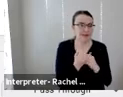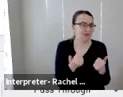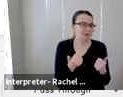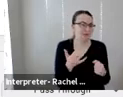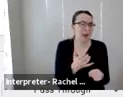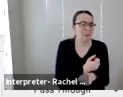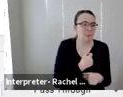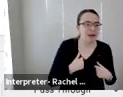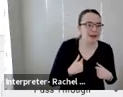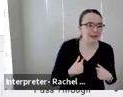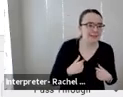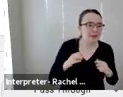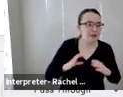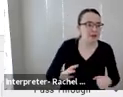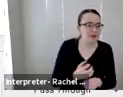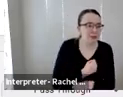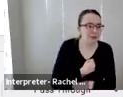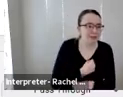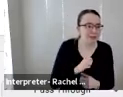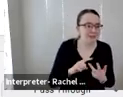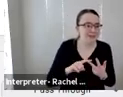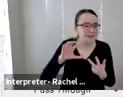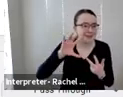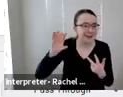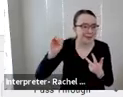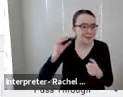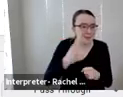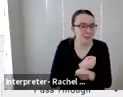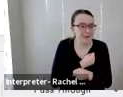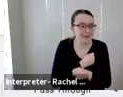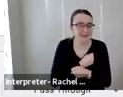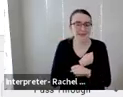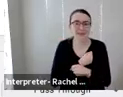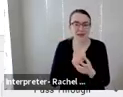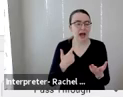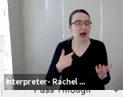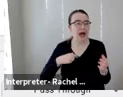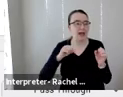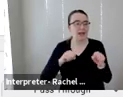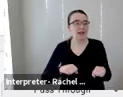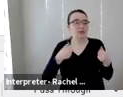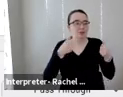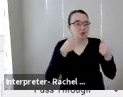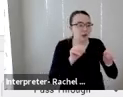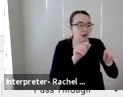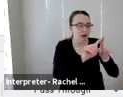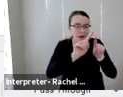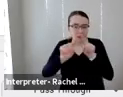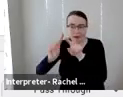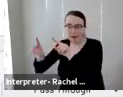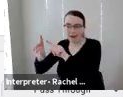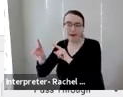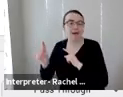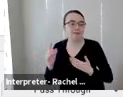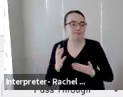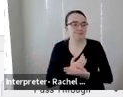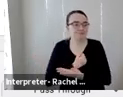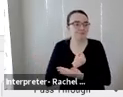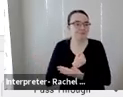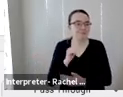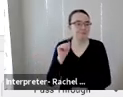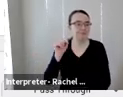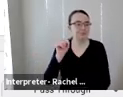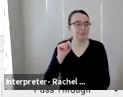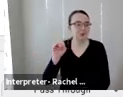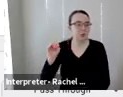customer's winning, the company's winning, right? Whoever it is, I can explore more, right? And the more ideas you